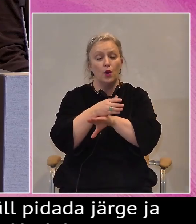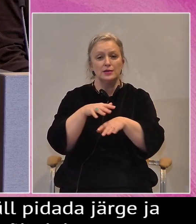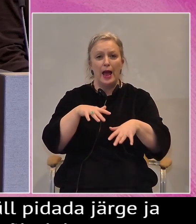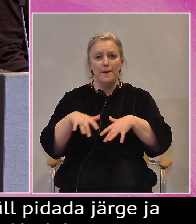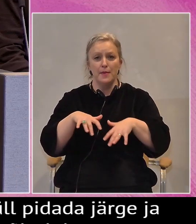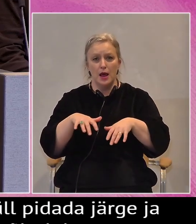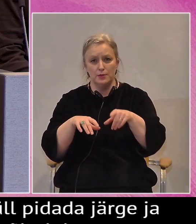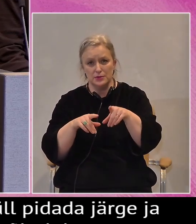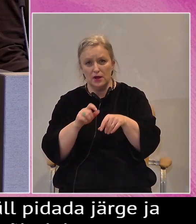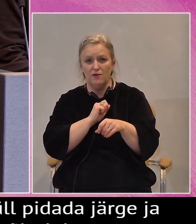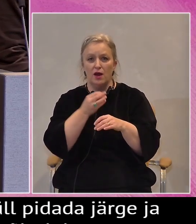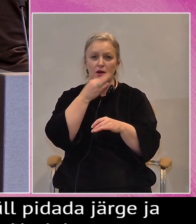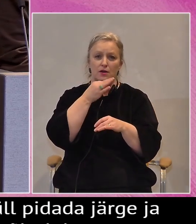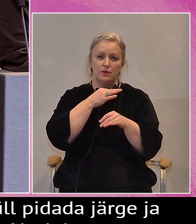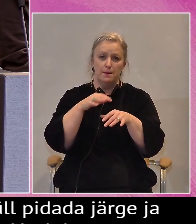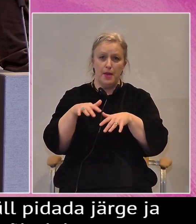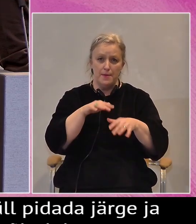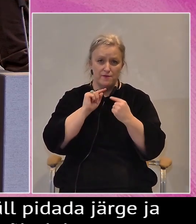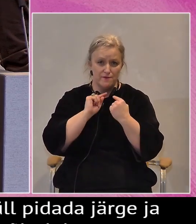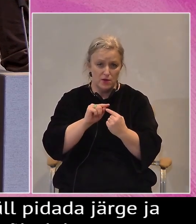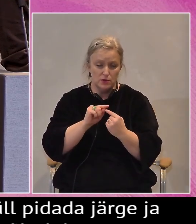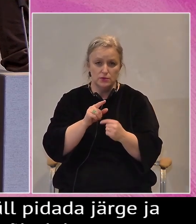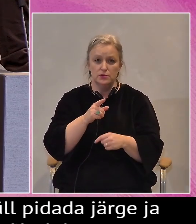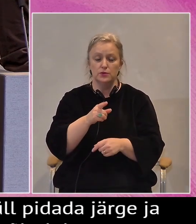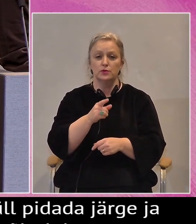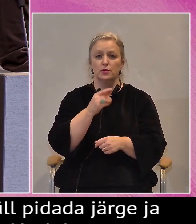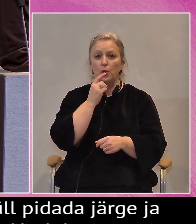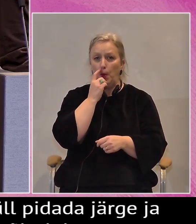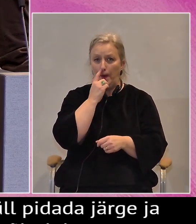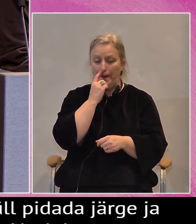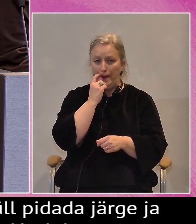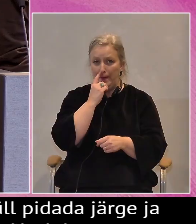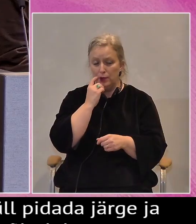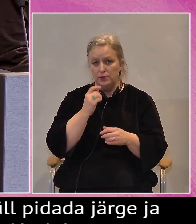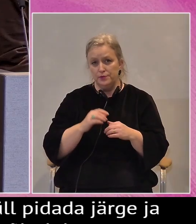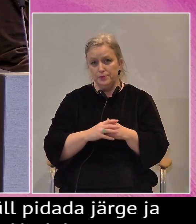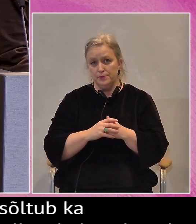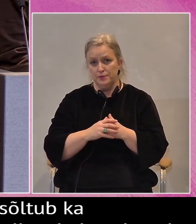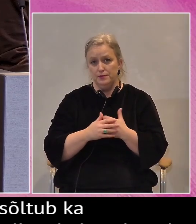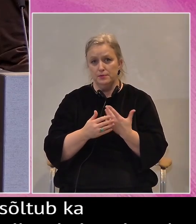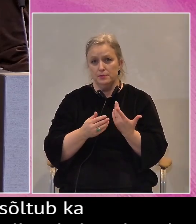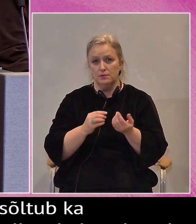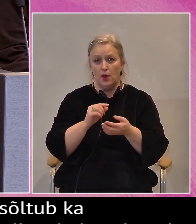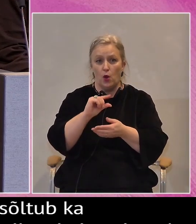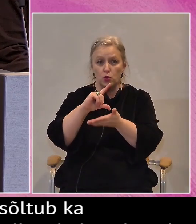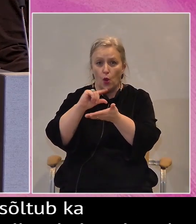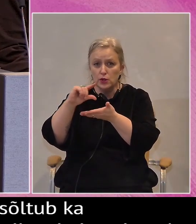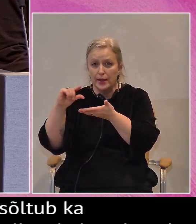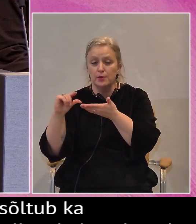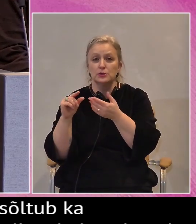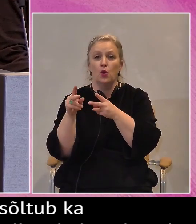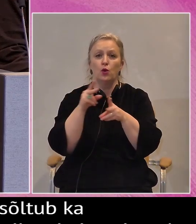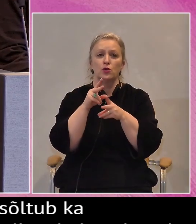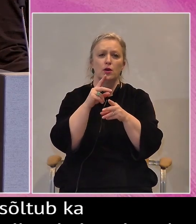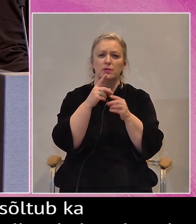problems developing. Say, patients with epilepsy who require anti-epileptics,